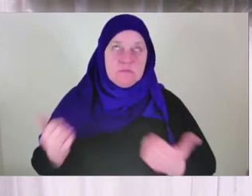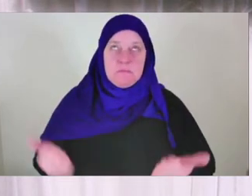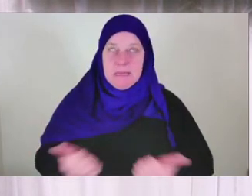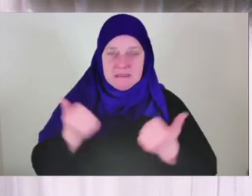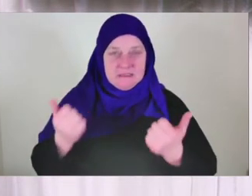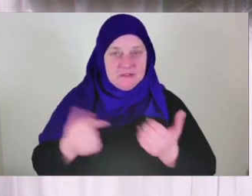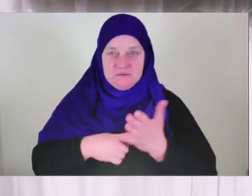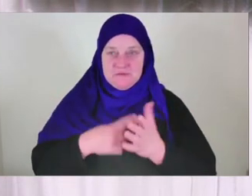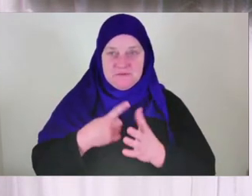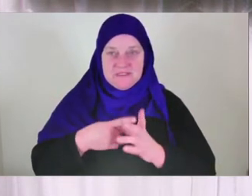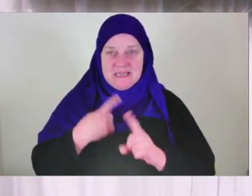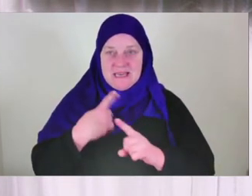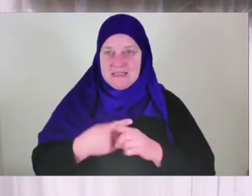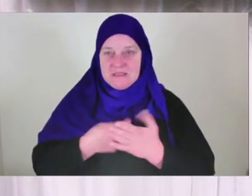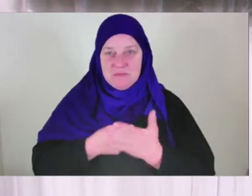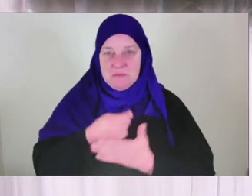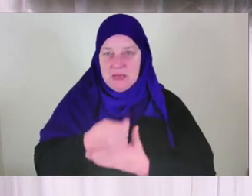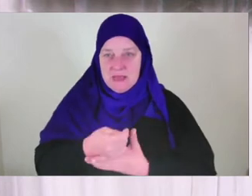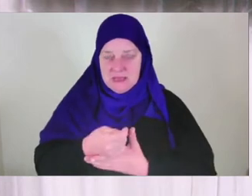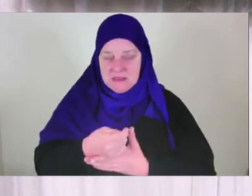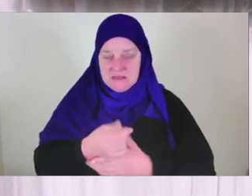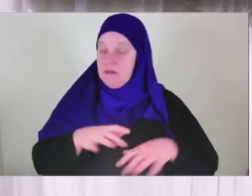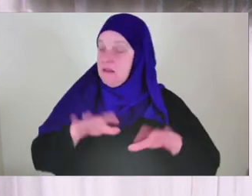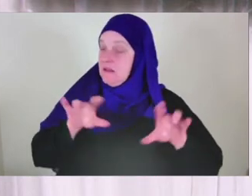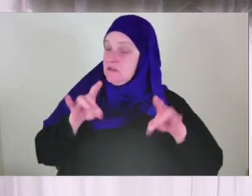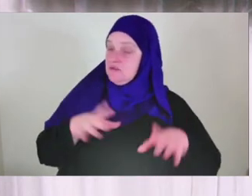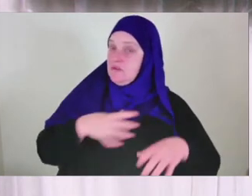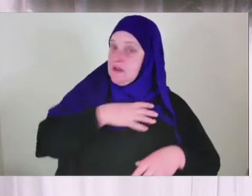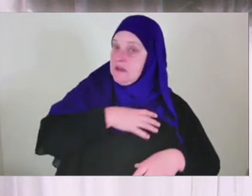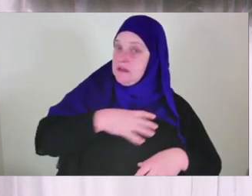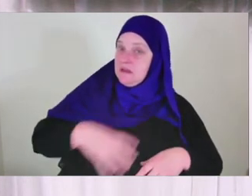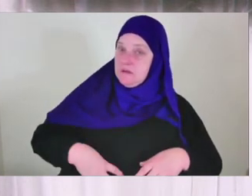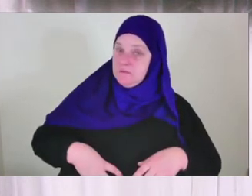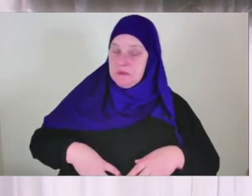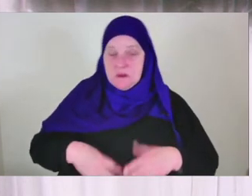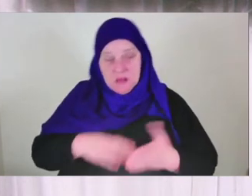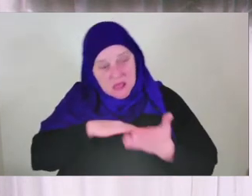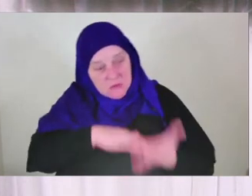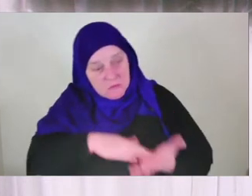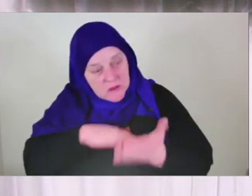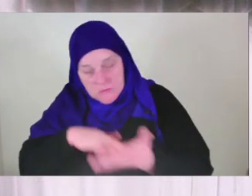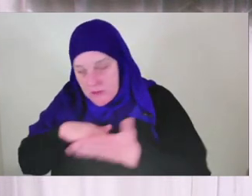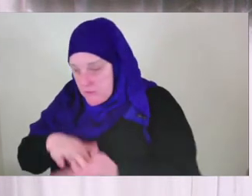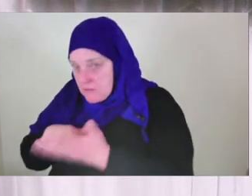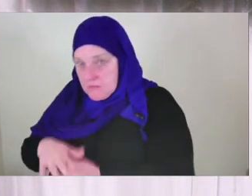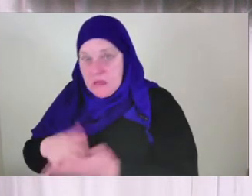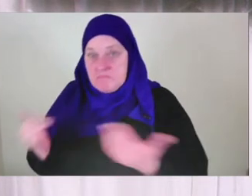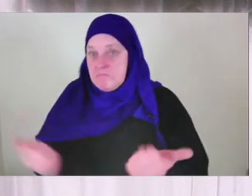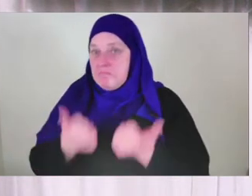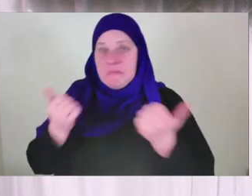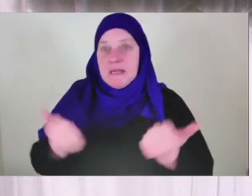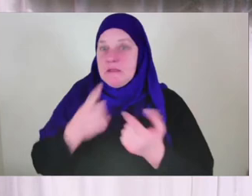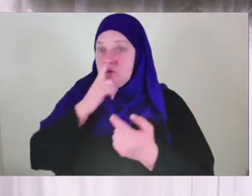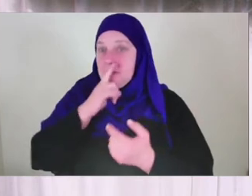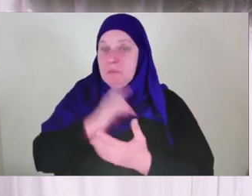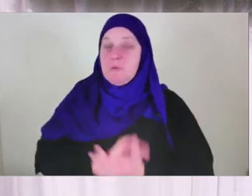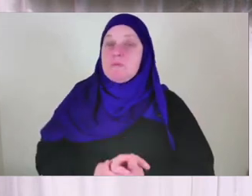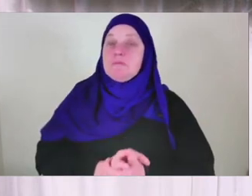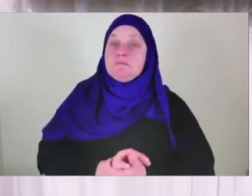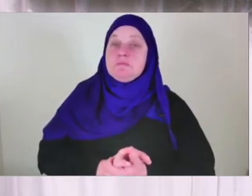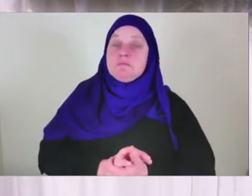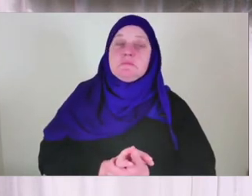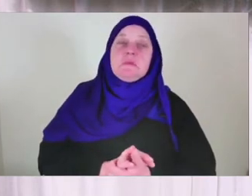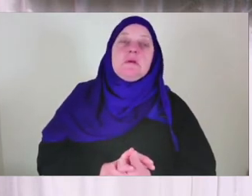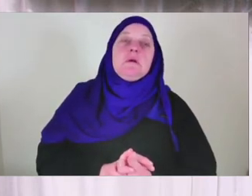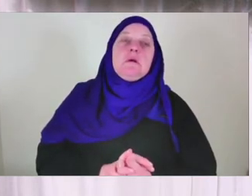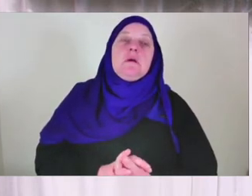How do I still need to pay my Khums and Zakat? We live here, we earn here, we pay the taxes here. Should we